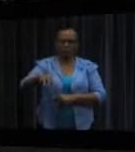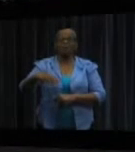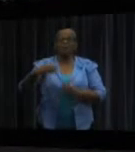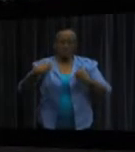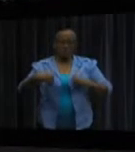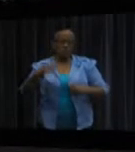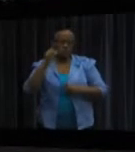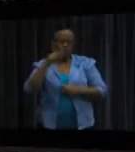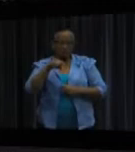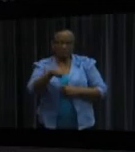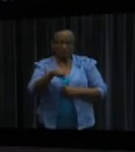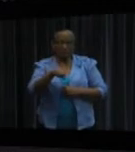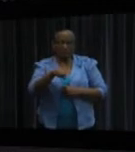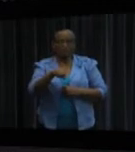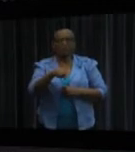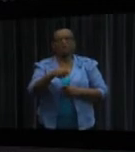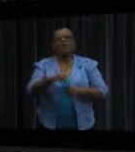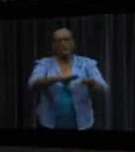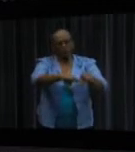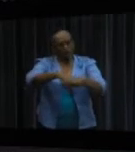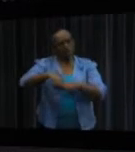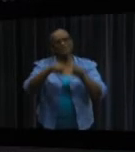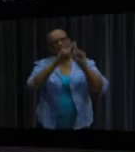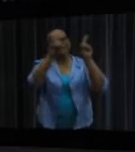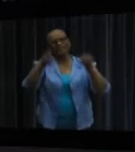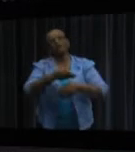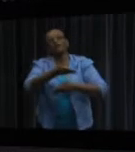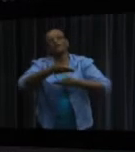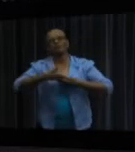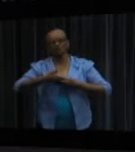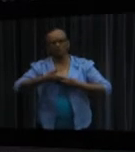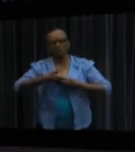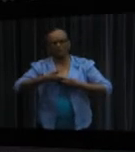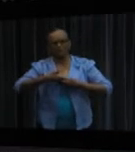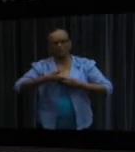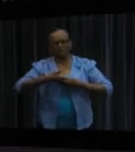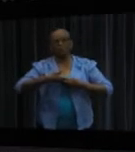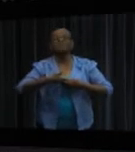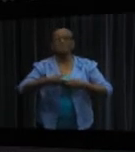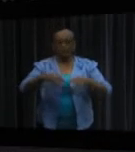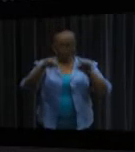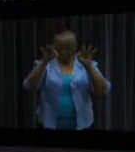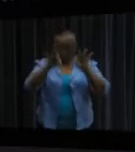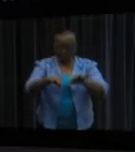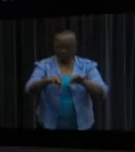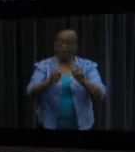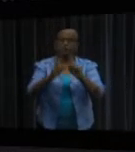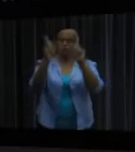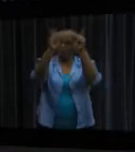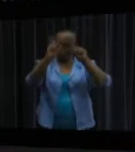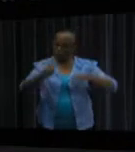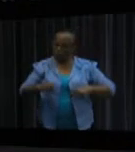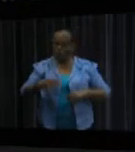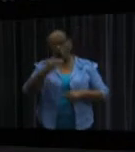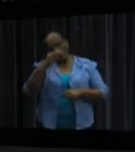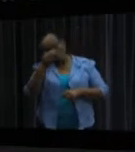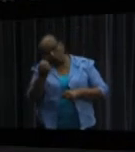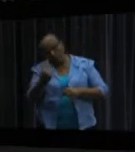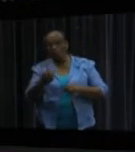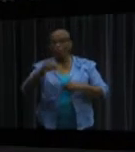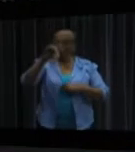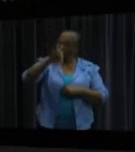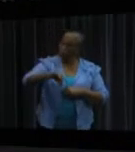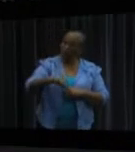planted. The residents received an adoption certificate. Plant a tree, grow a flower, make